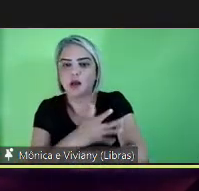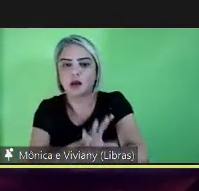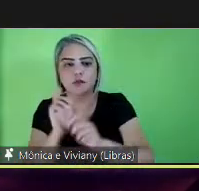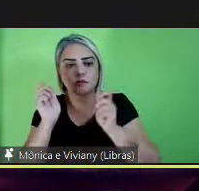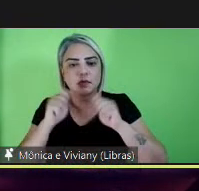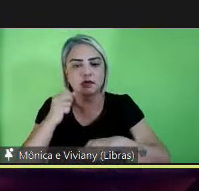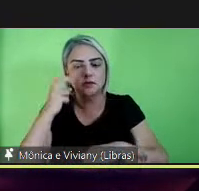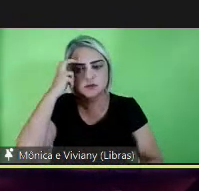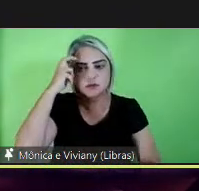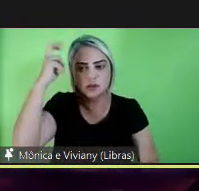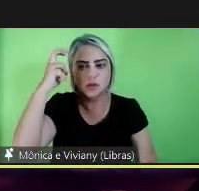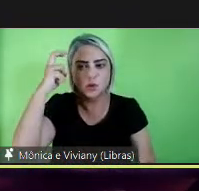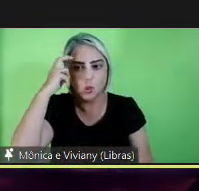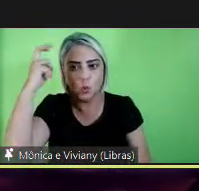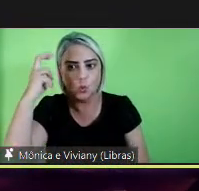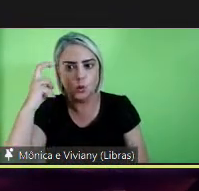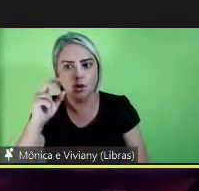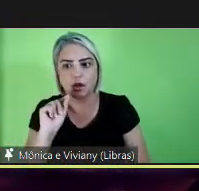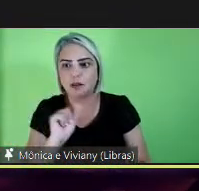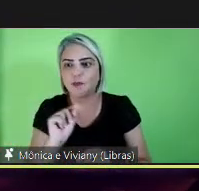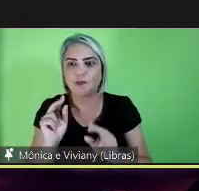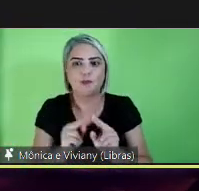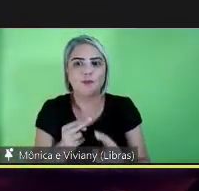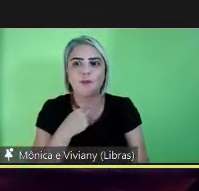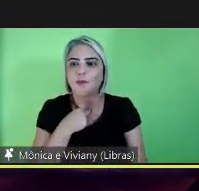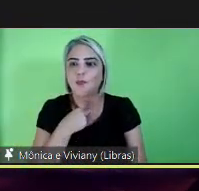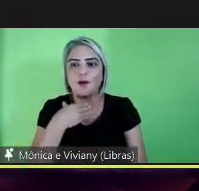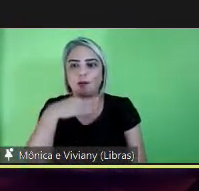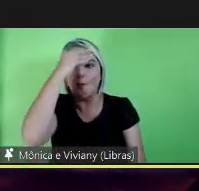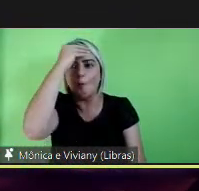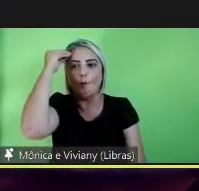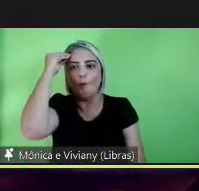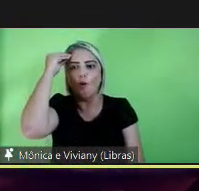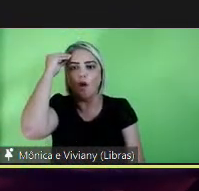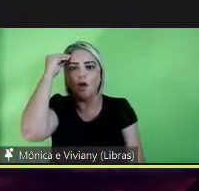it. Ignore it at your peril.